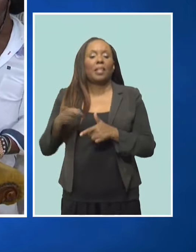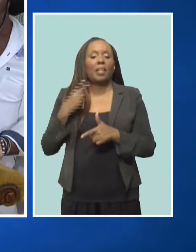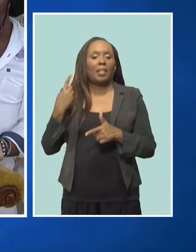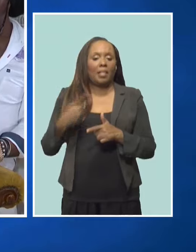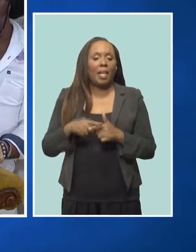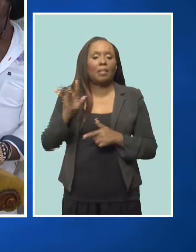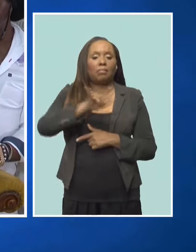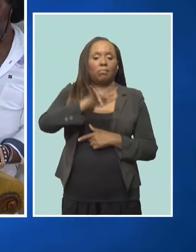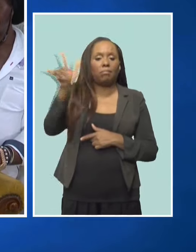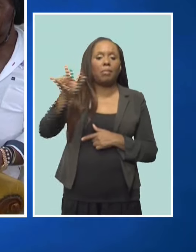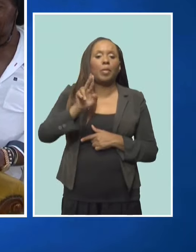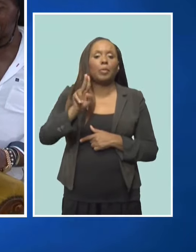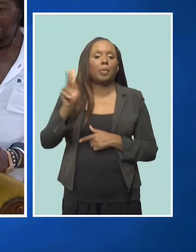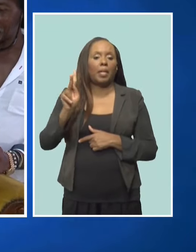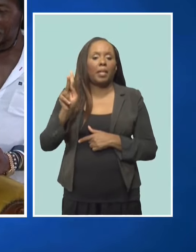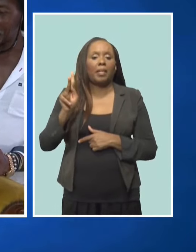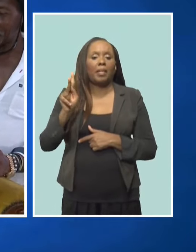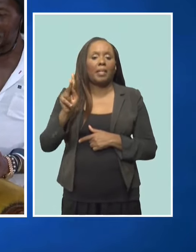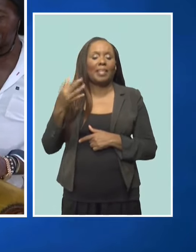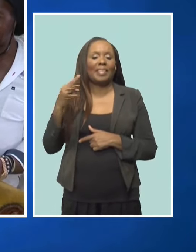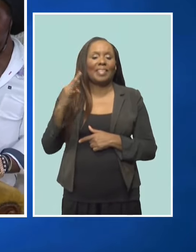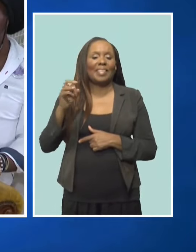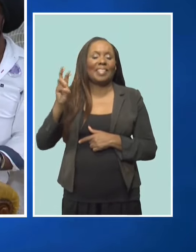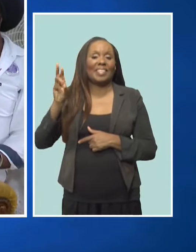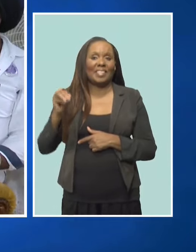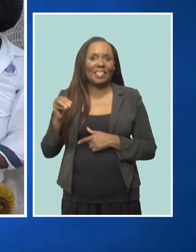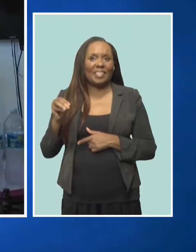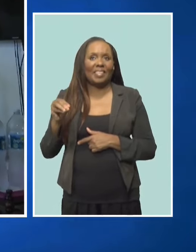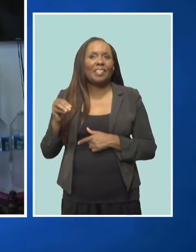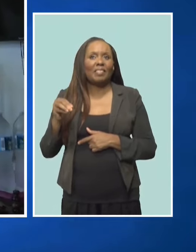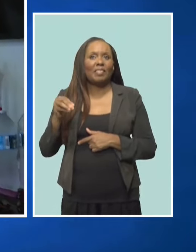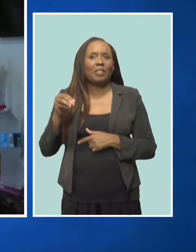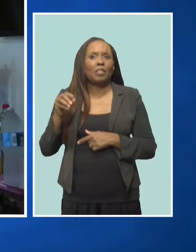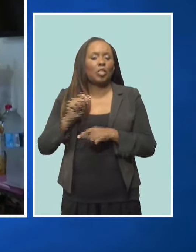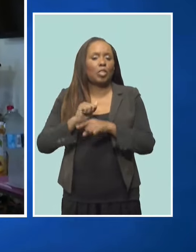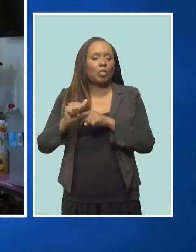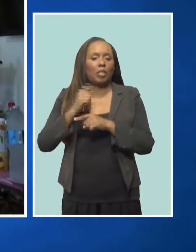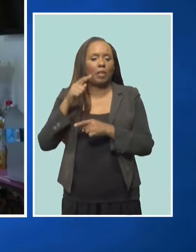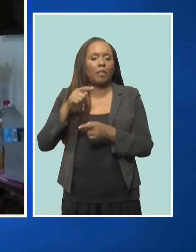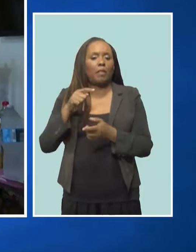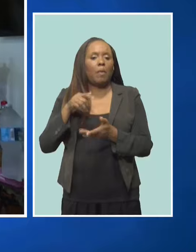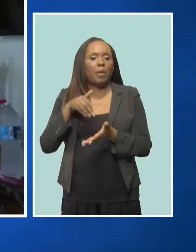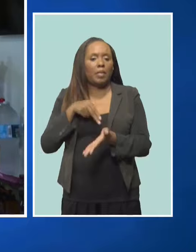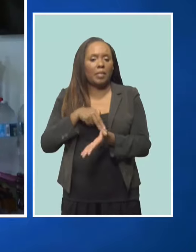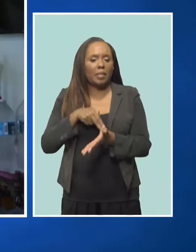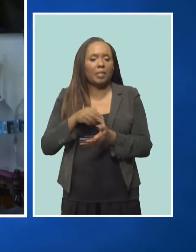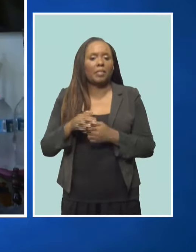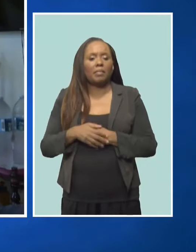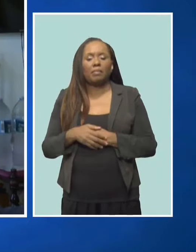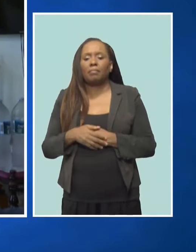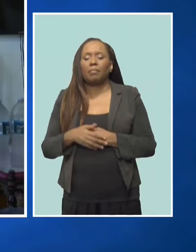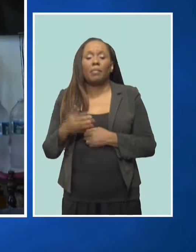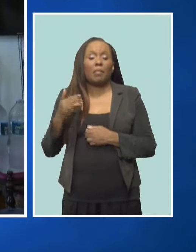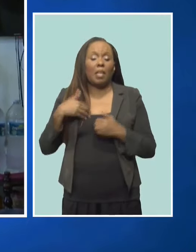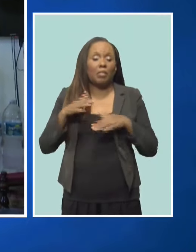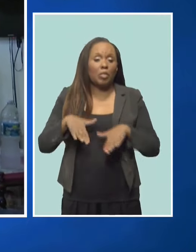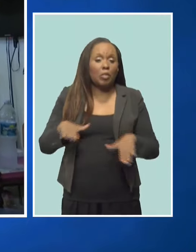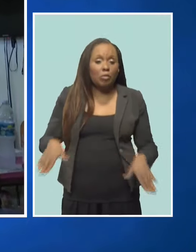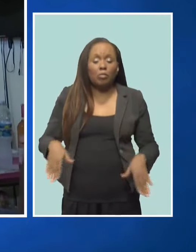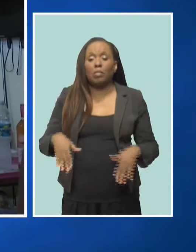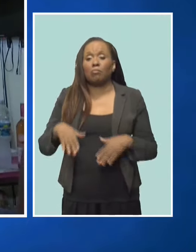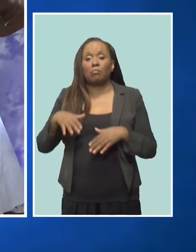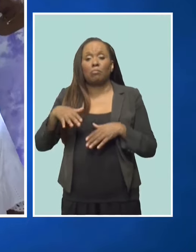in the UK during the 1960s. She is a mother of 4, grandmother of 9, and a great-grandmother of 7. Daughter